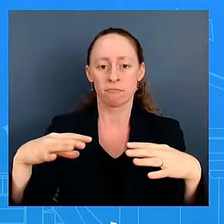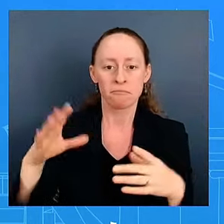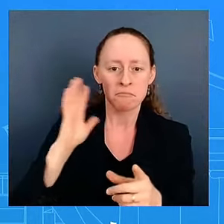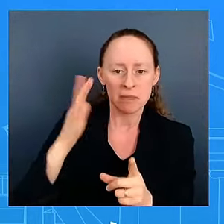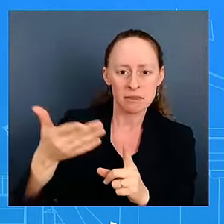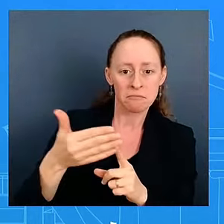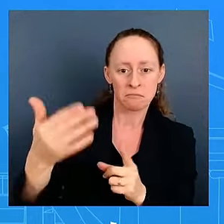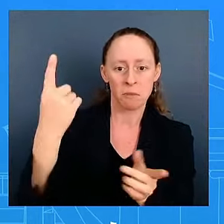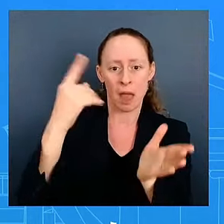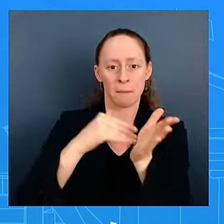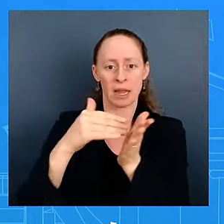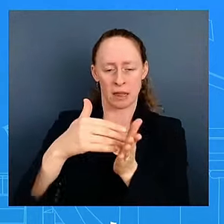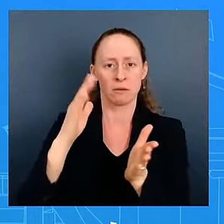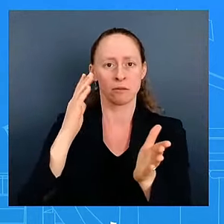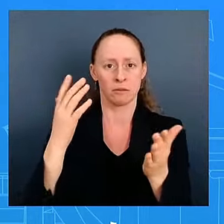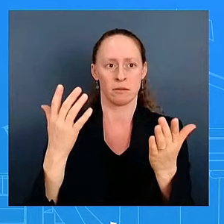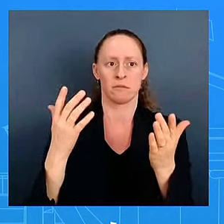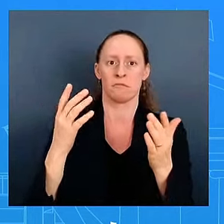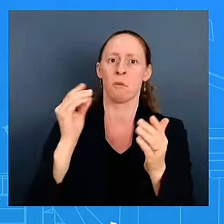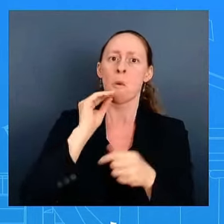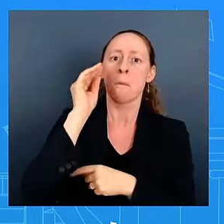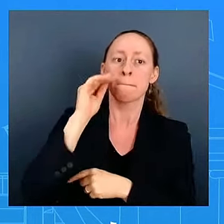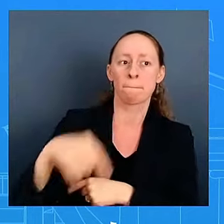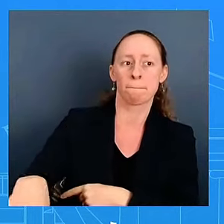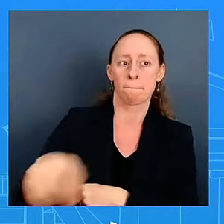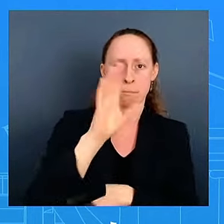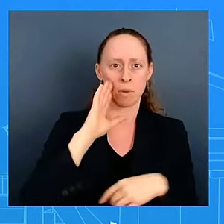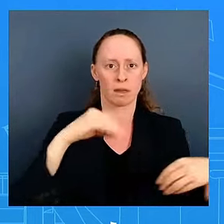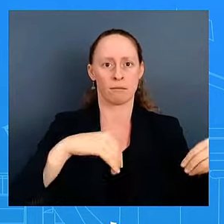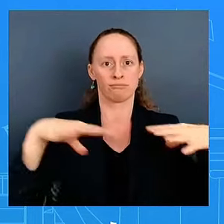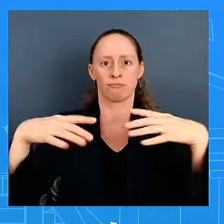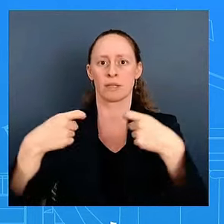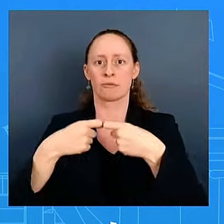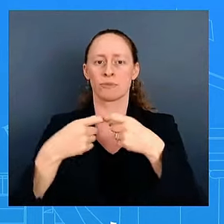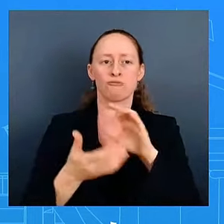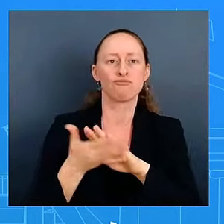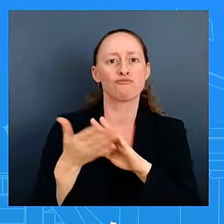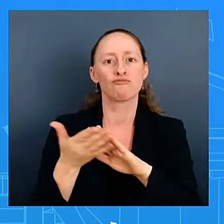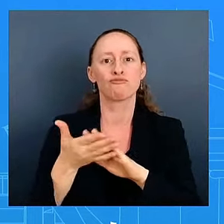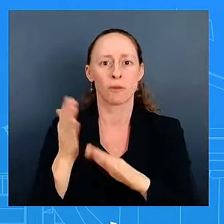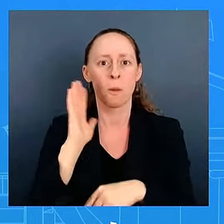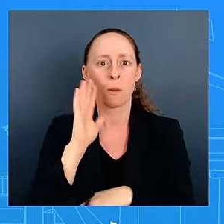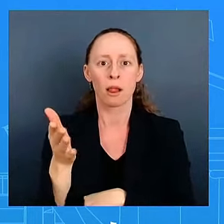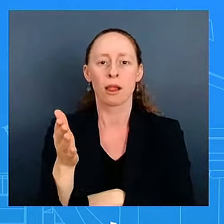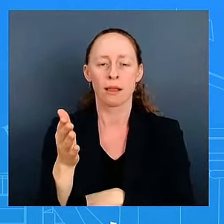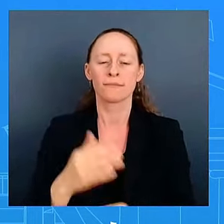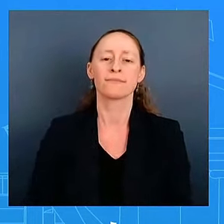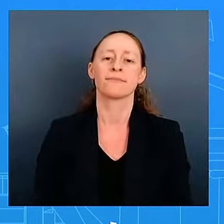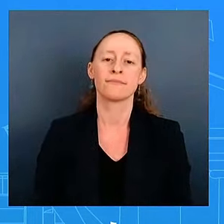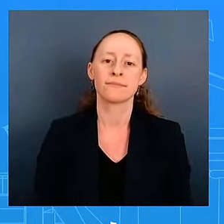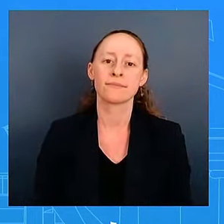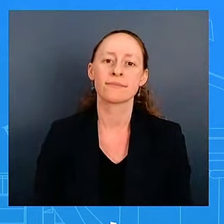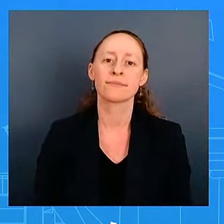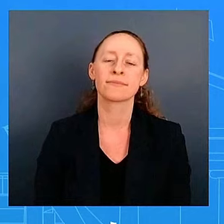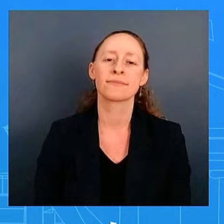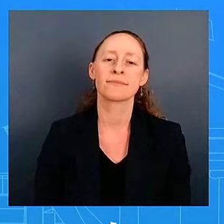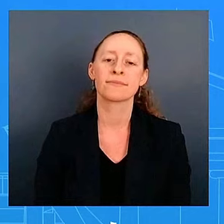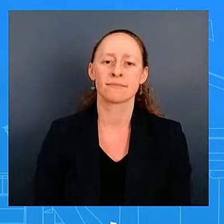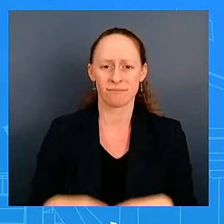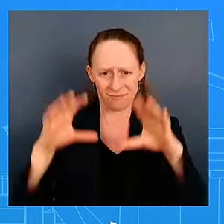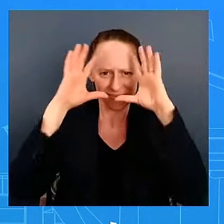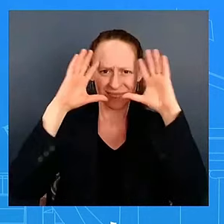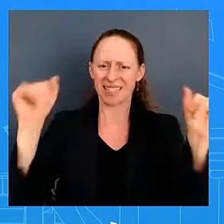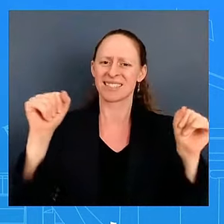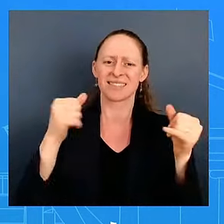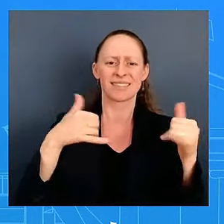power outages. The president continues to take decisive action to help the people of Texas recover, and he looks forward to working